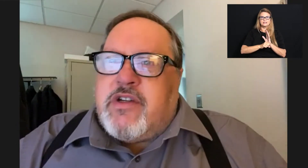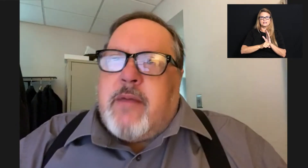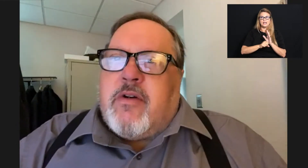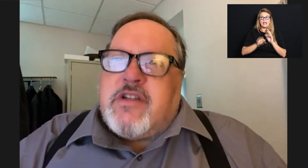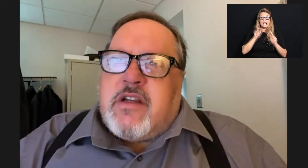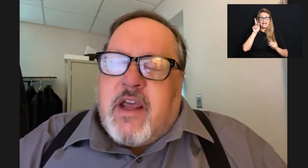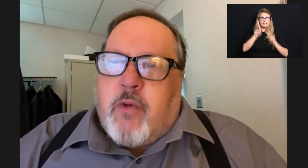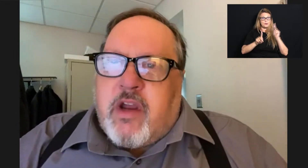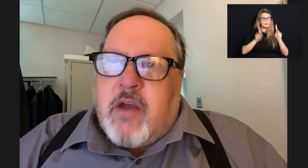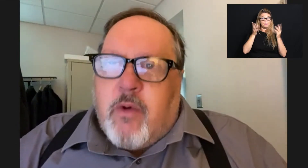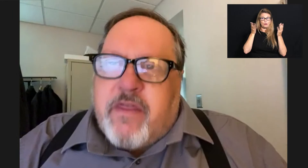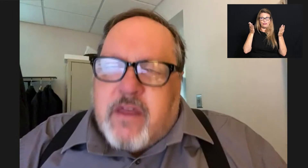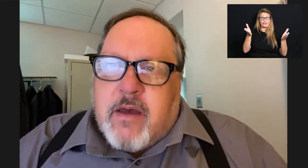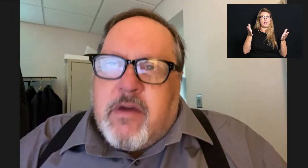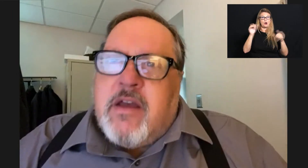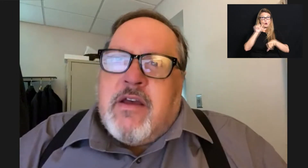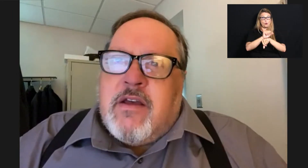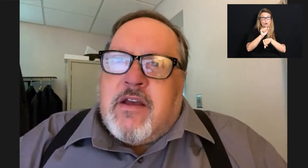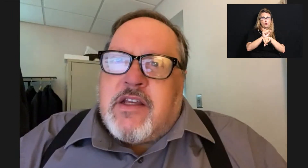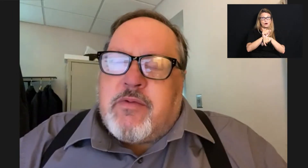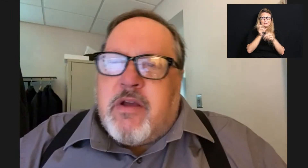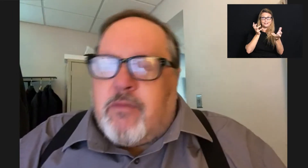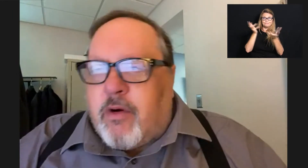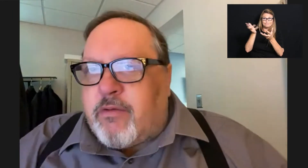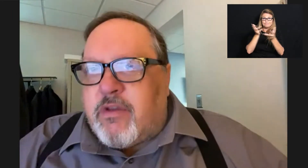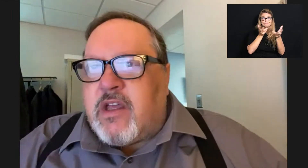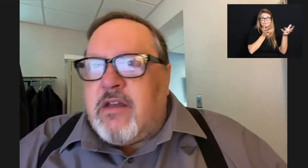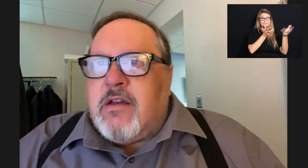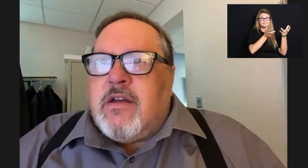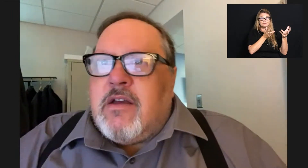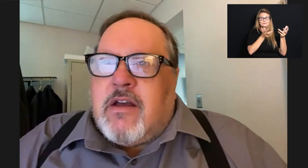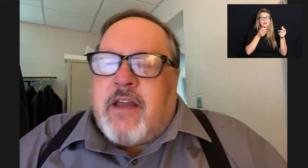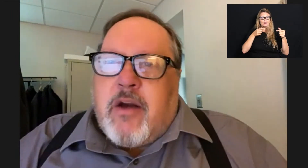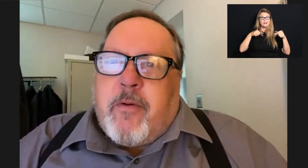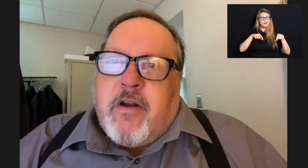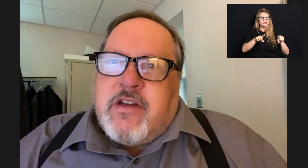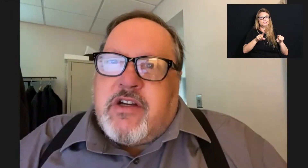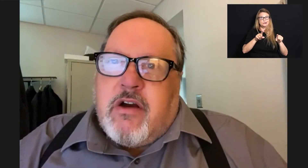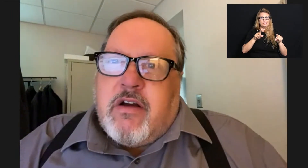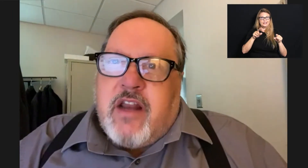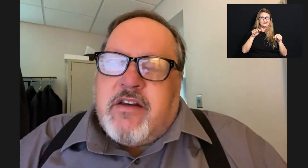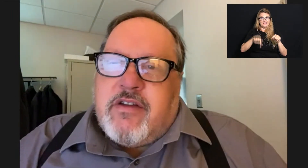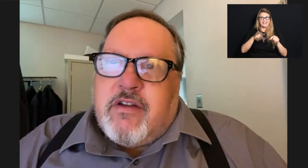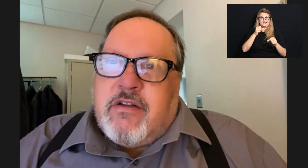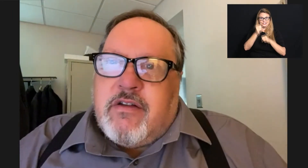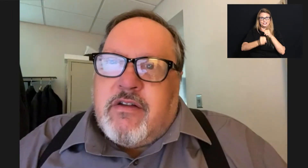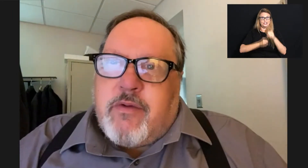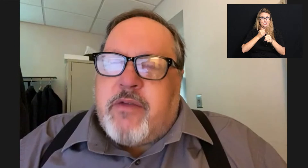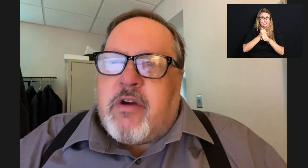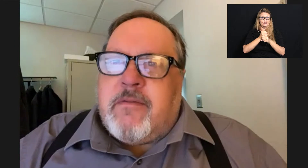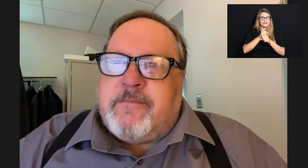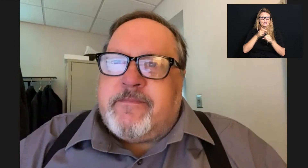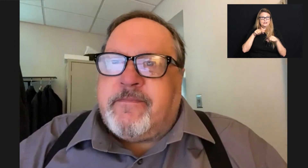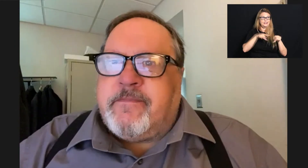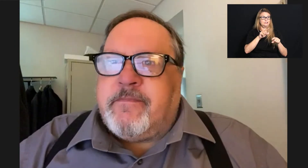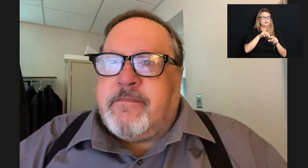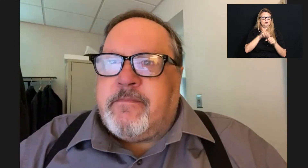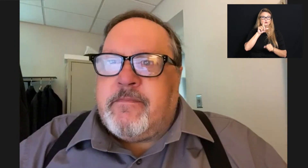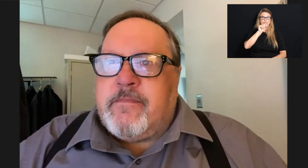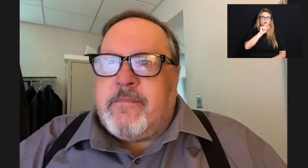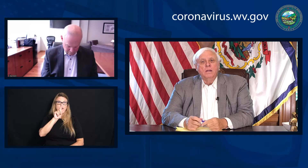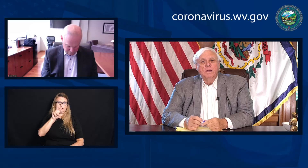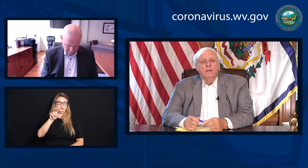those two chambers, and working with them as we work through the latter part of this year and head into 2023?